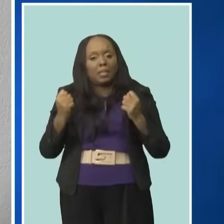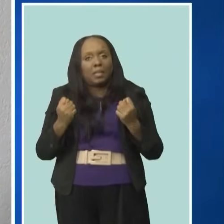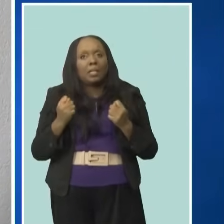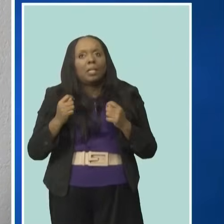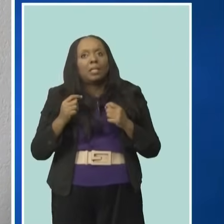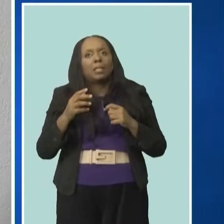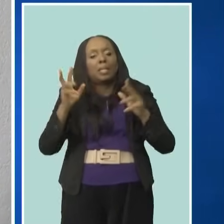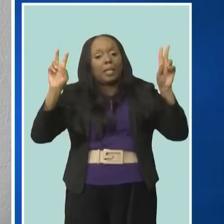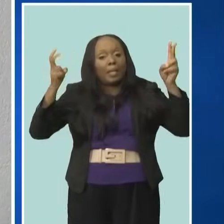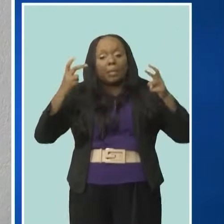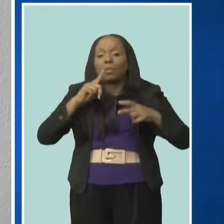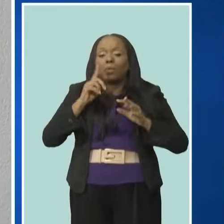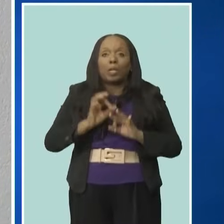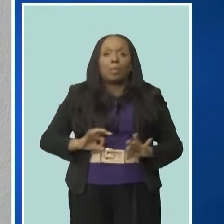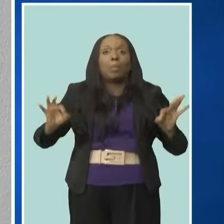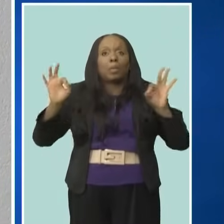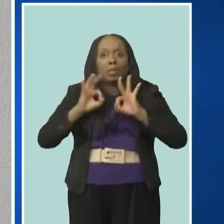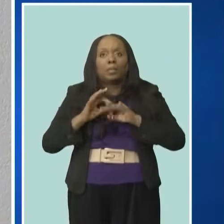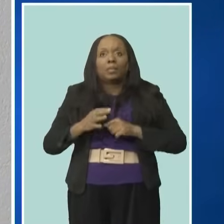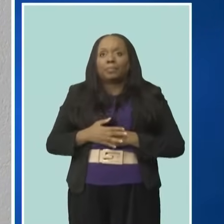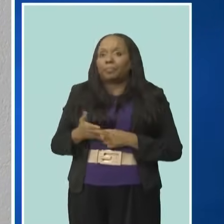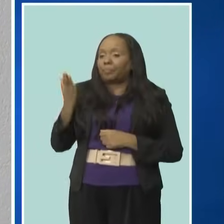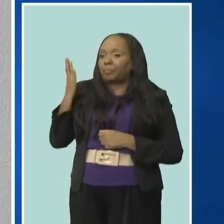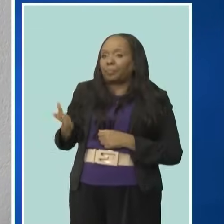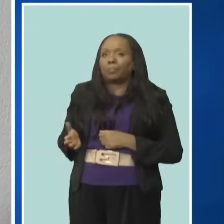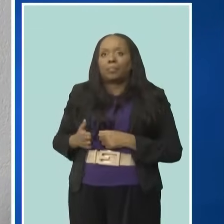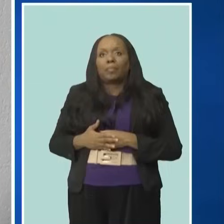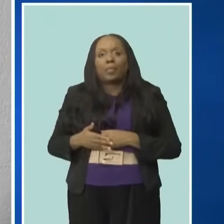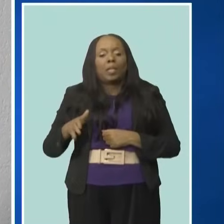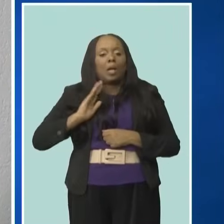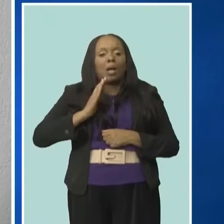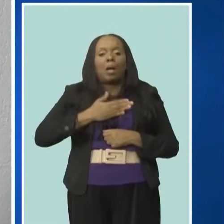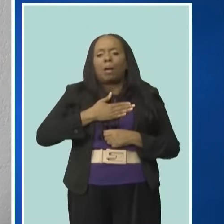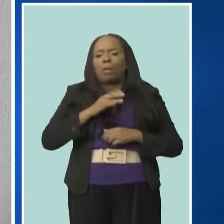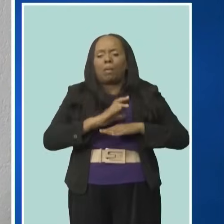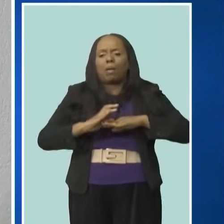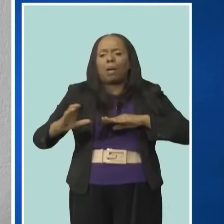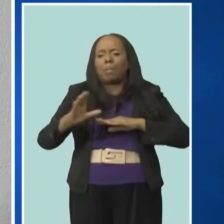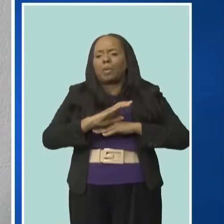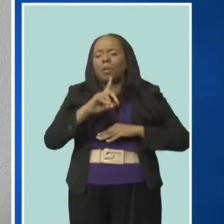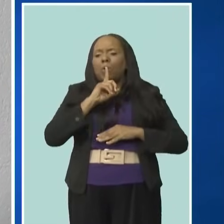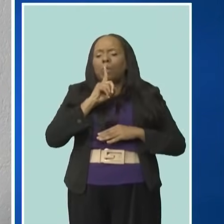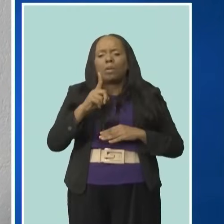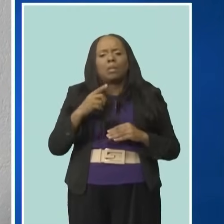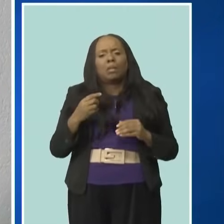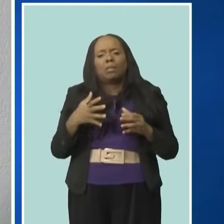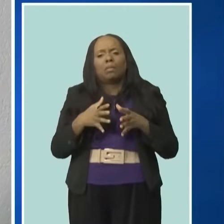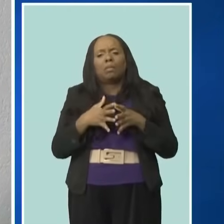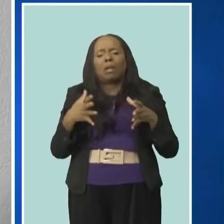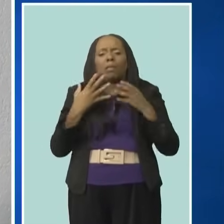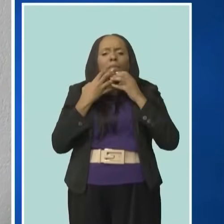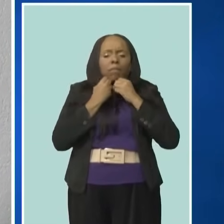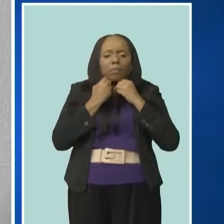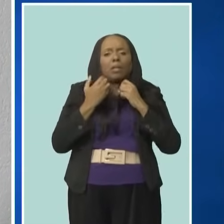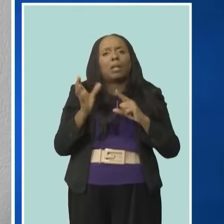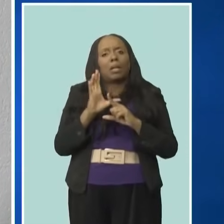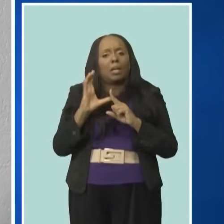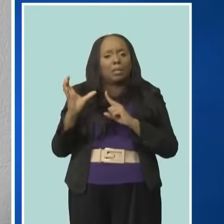and relevant. Because in a region rich with culture, complex histories and unique social realities, our